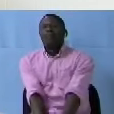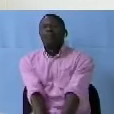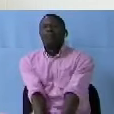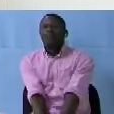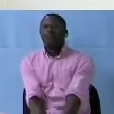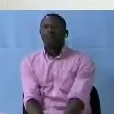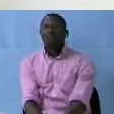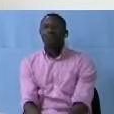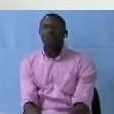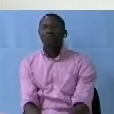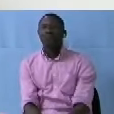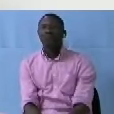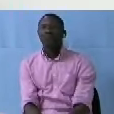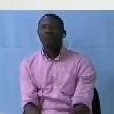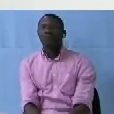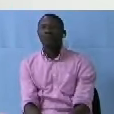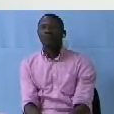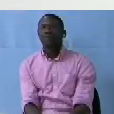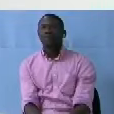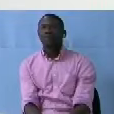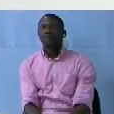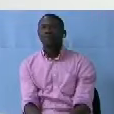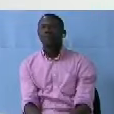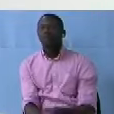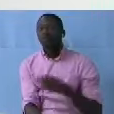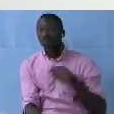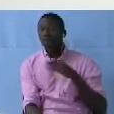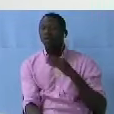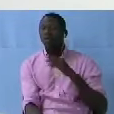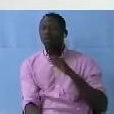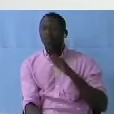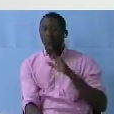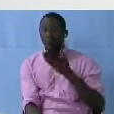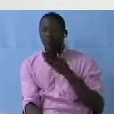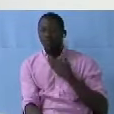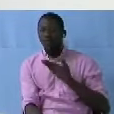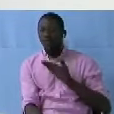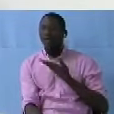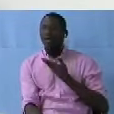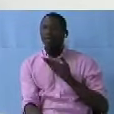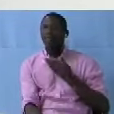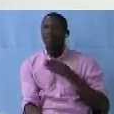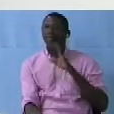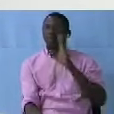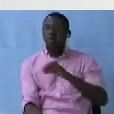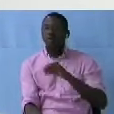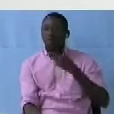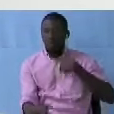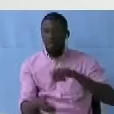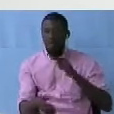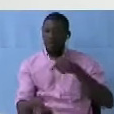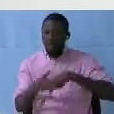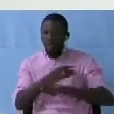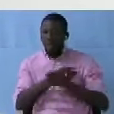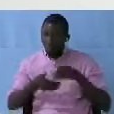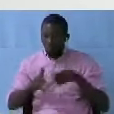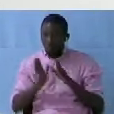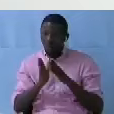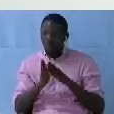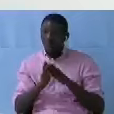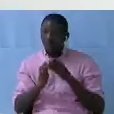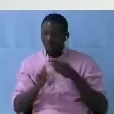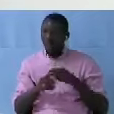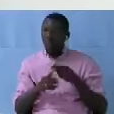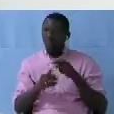So it should have been conducted maybe in a manner, even if it's justifiable, so that the patient cannot